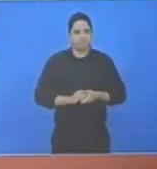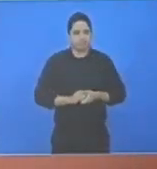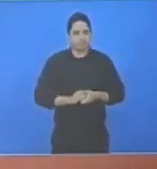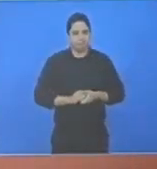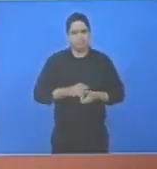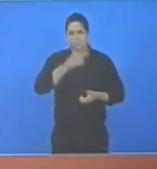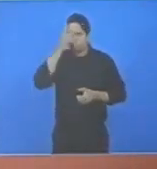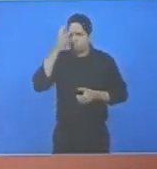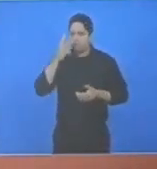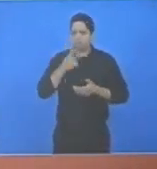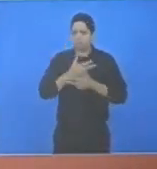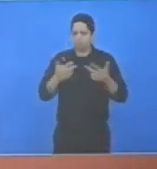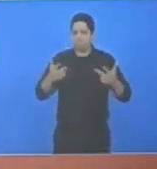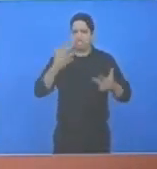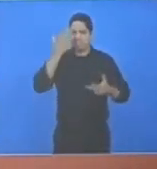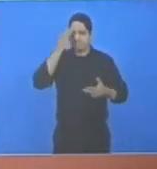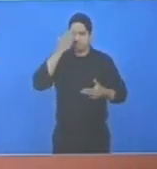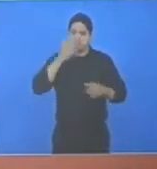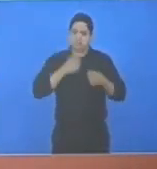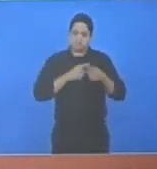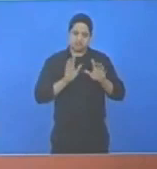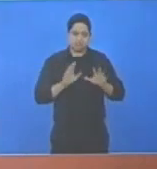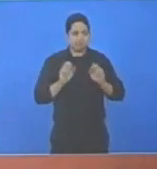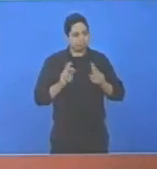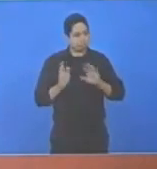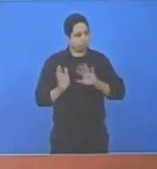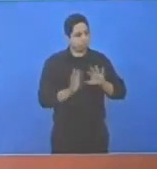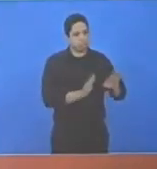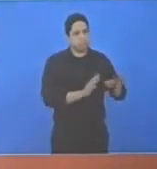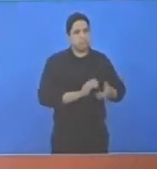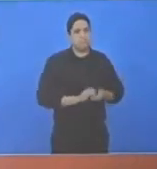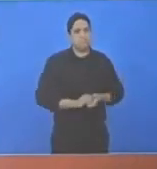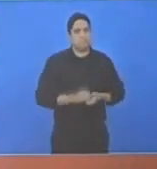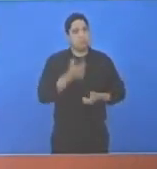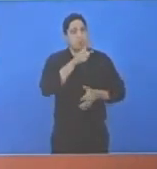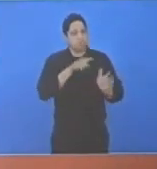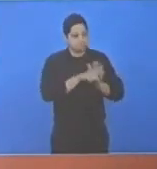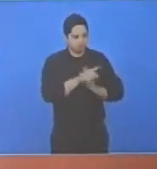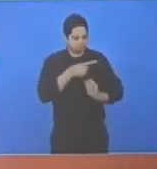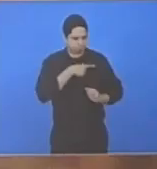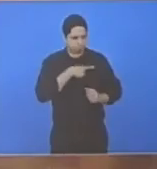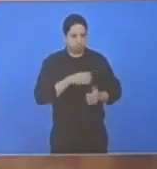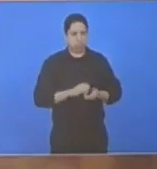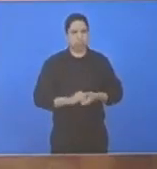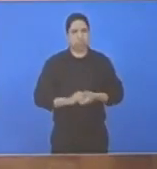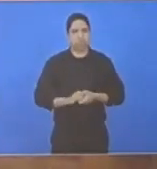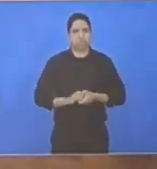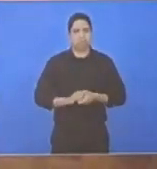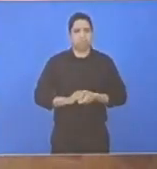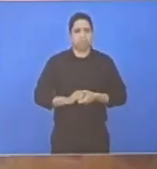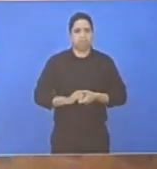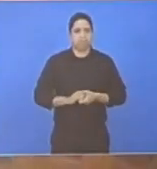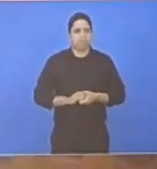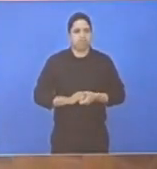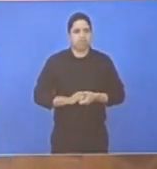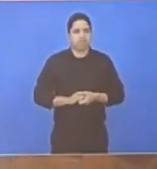today. Some people understood, but let's leave it like that. Another question?